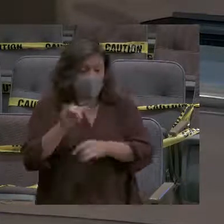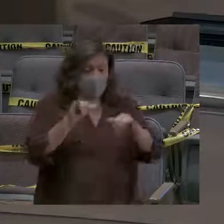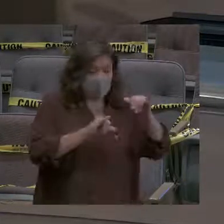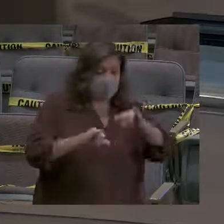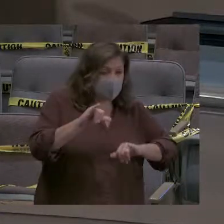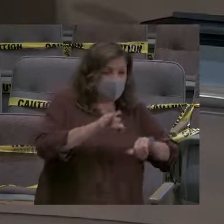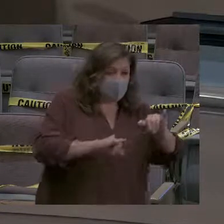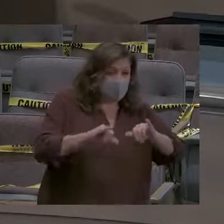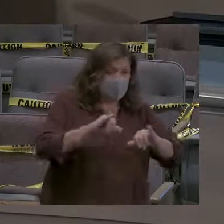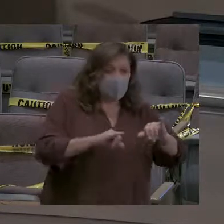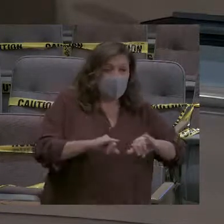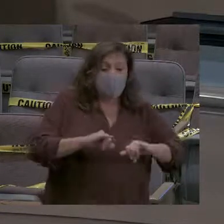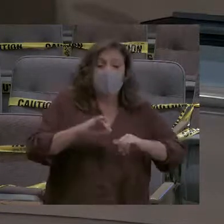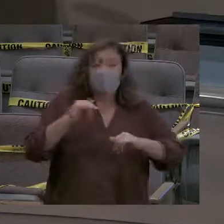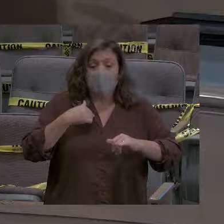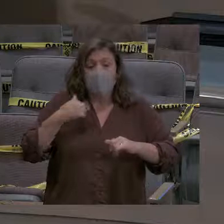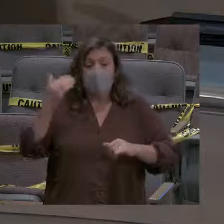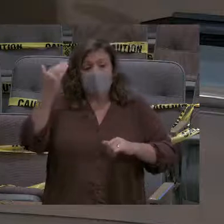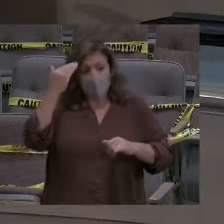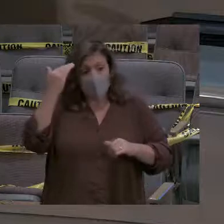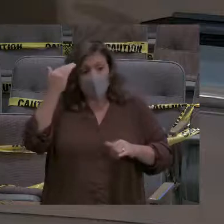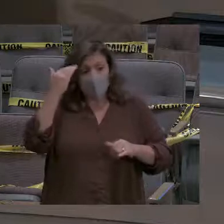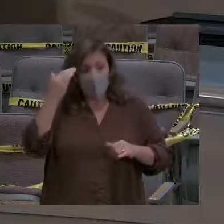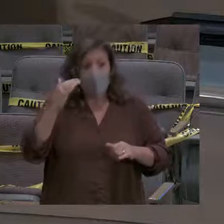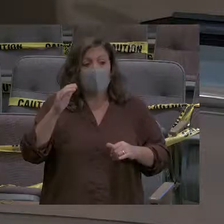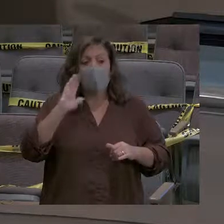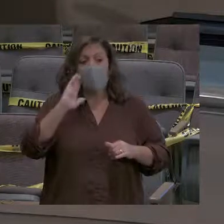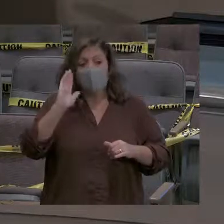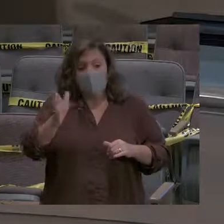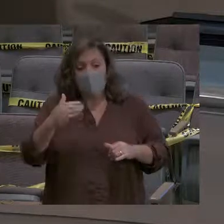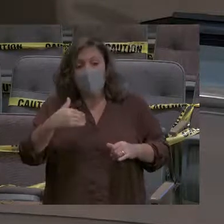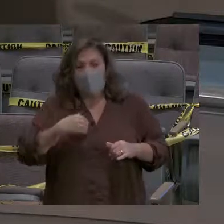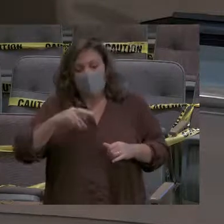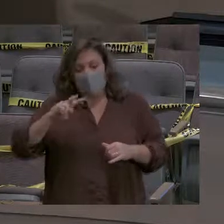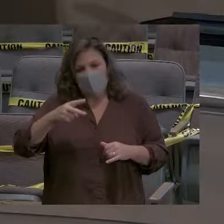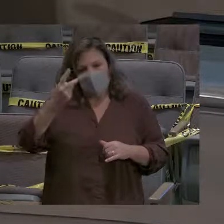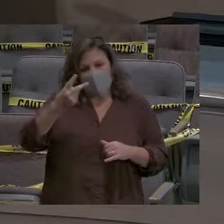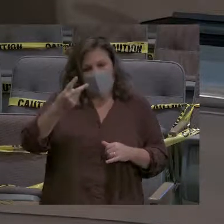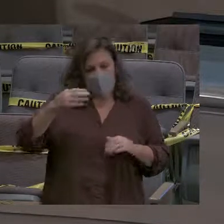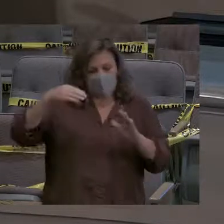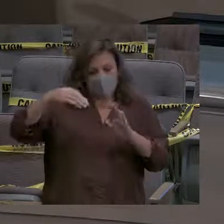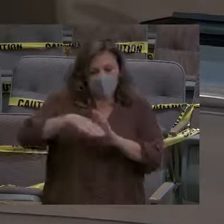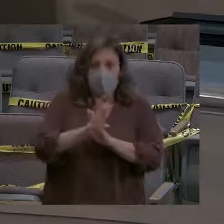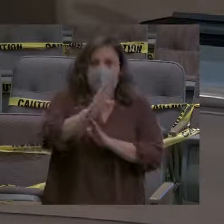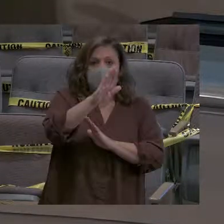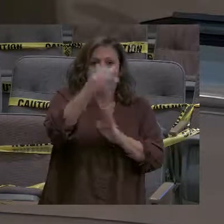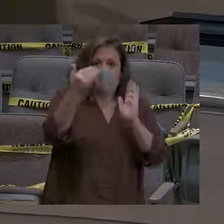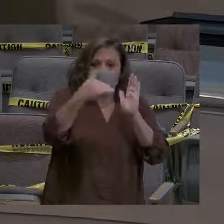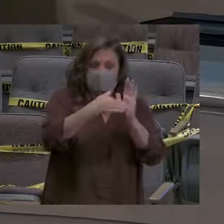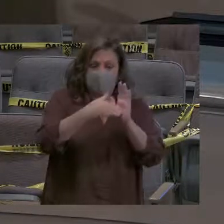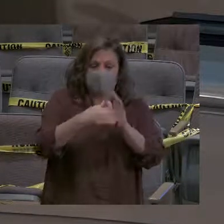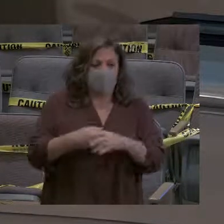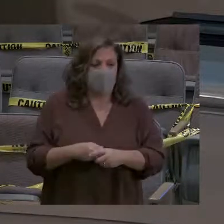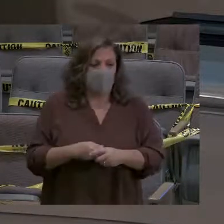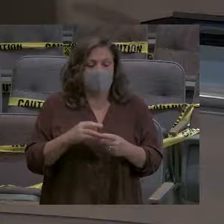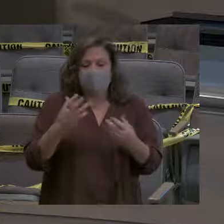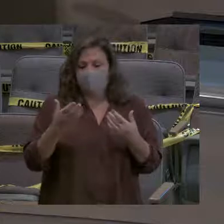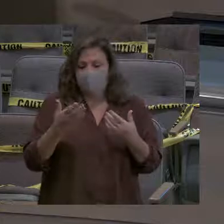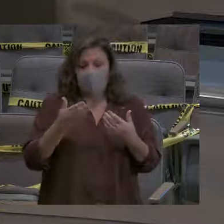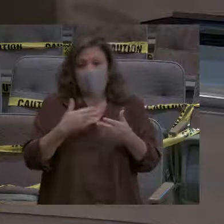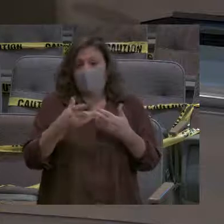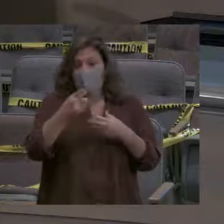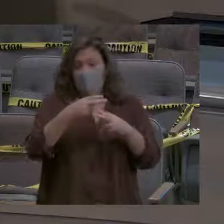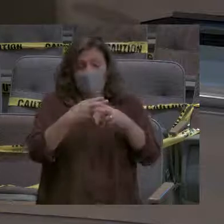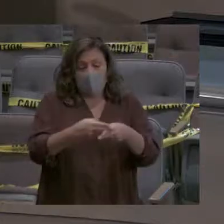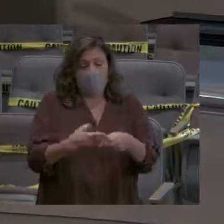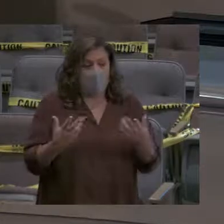was absolutely going to occur, that there was going to be a secondary bounce, that whether you call it a rebound, whether you call it a secondary